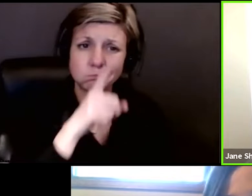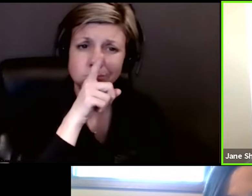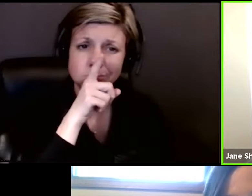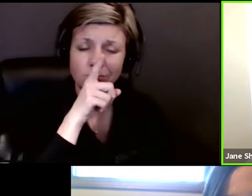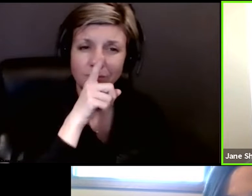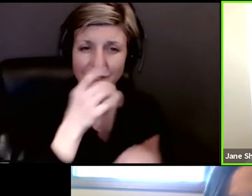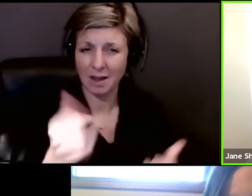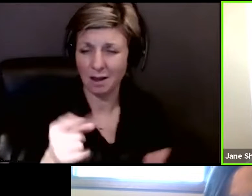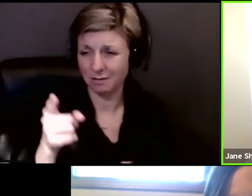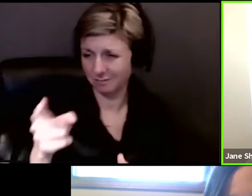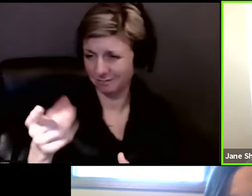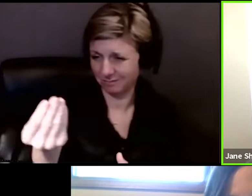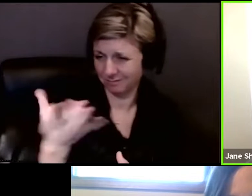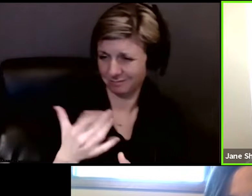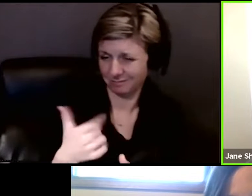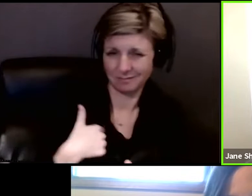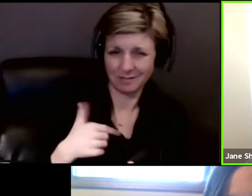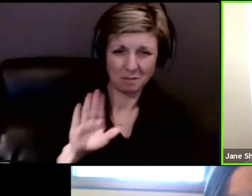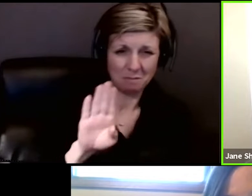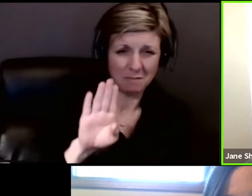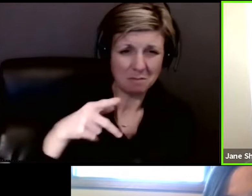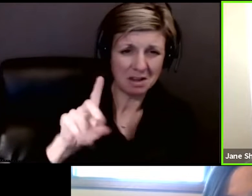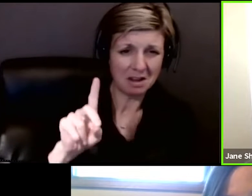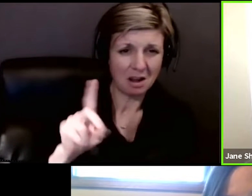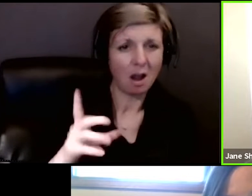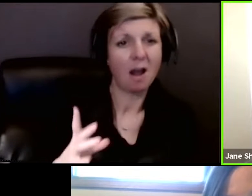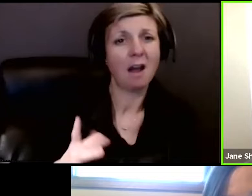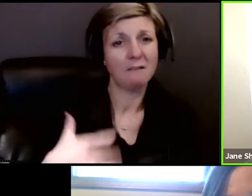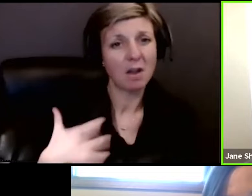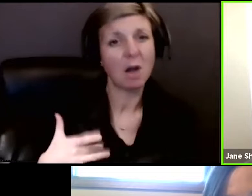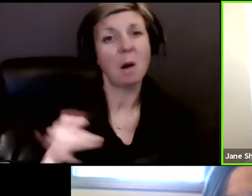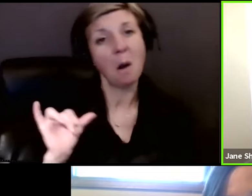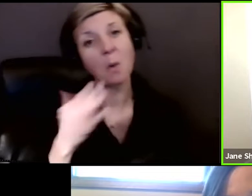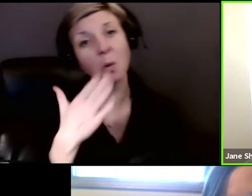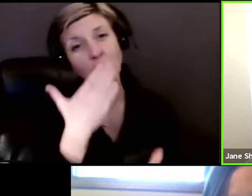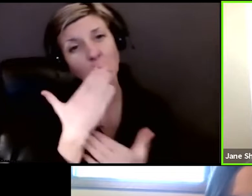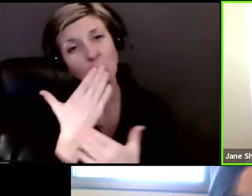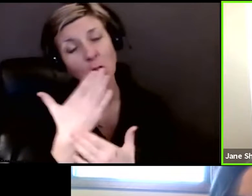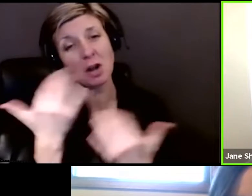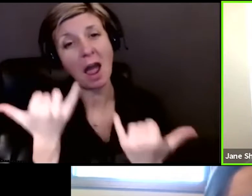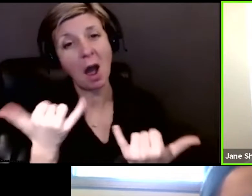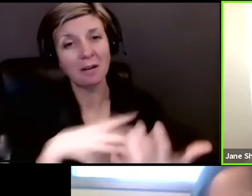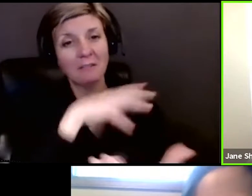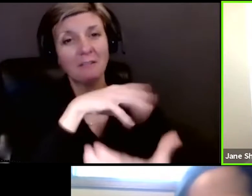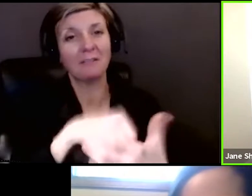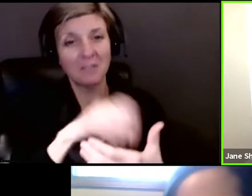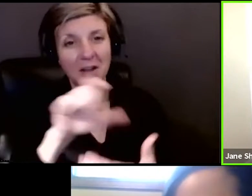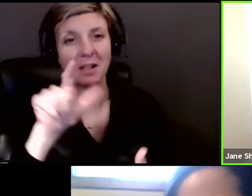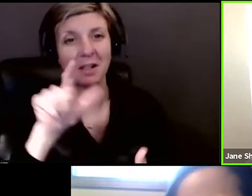to say that I have BPD, I feel very included in the BPD club in the lower.